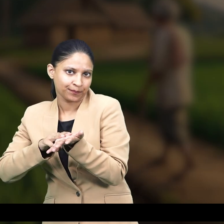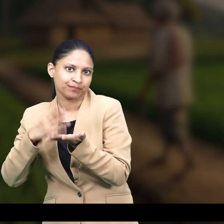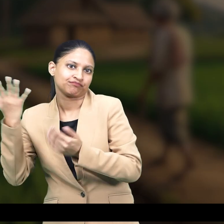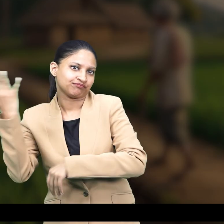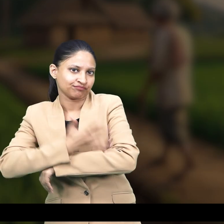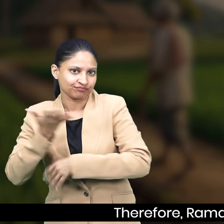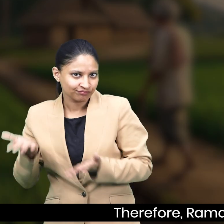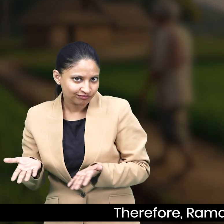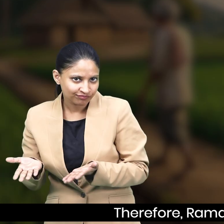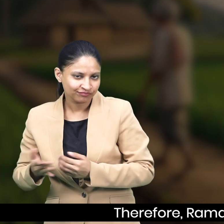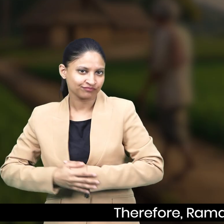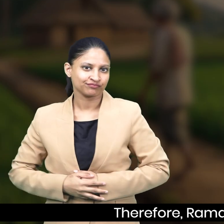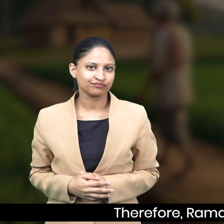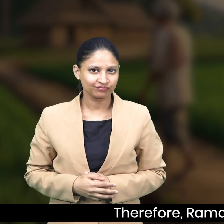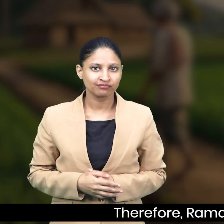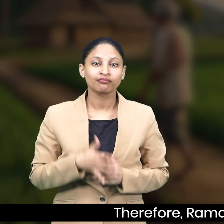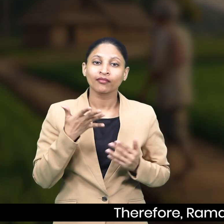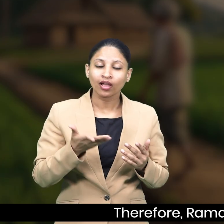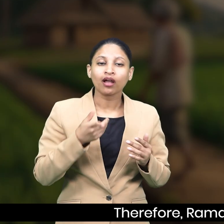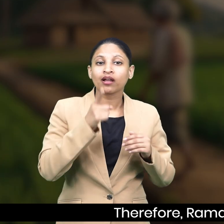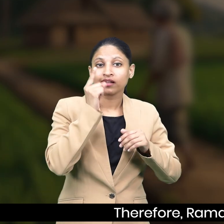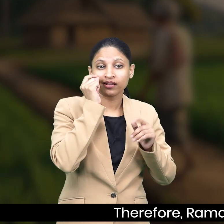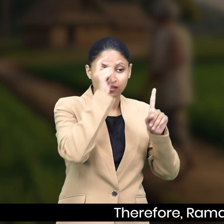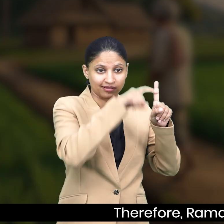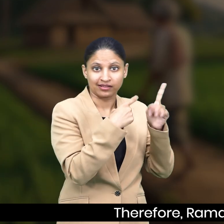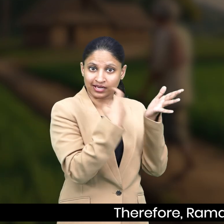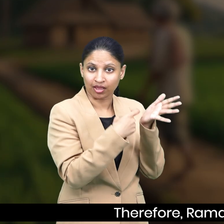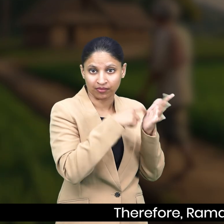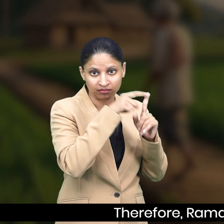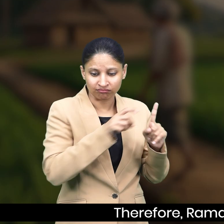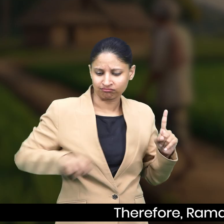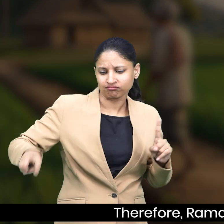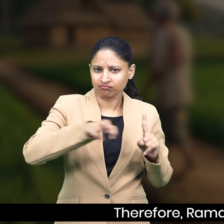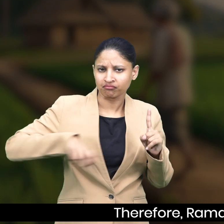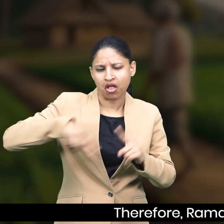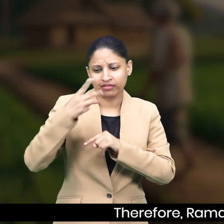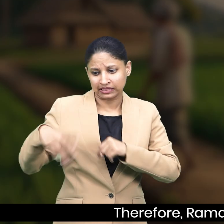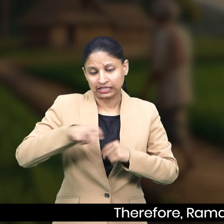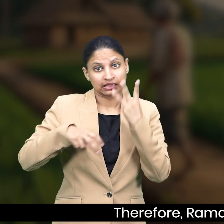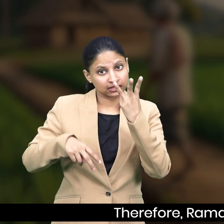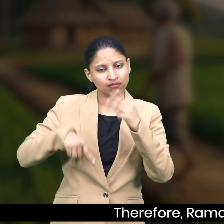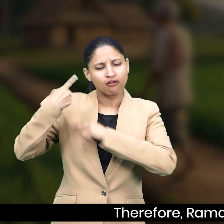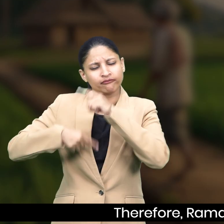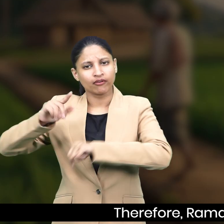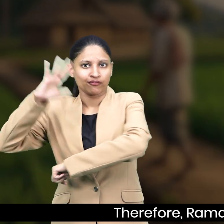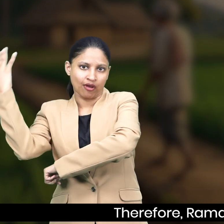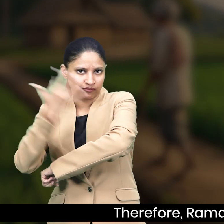900 meters. Therefore, Ramaiah walks 900 meters in 5 days.